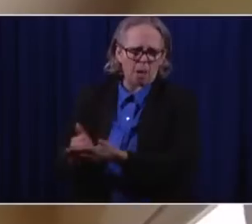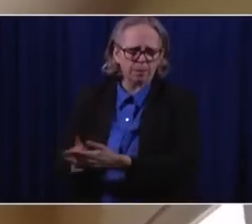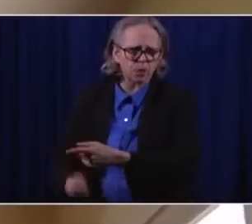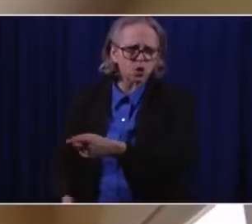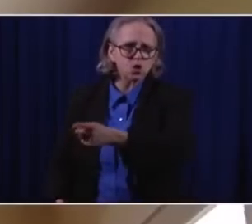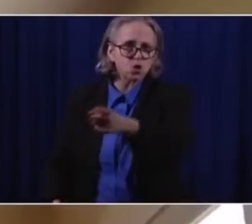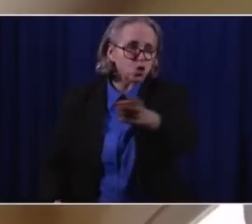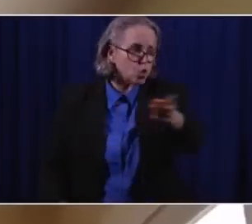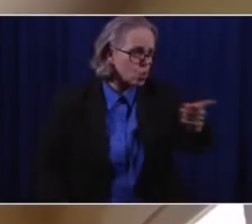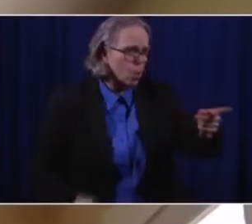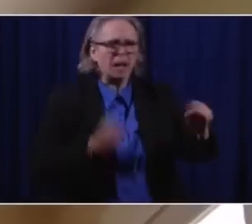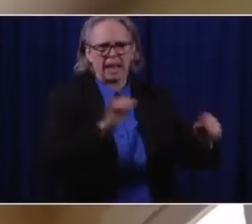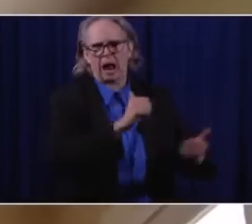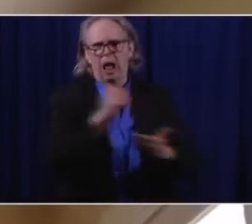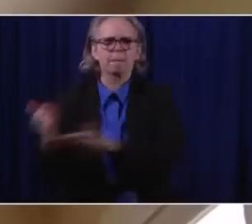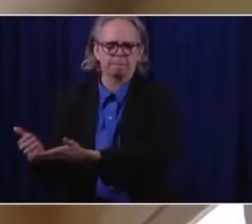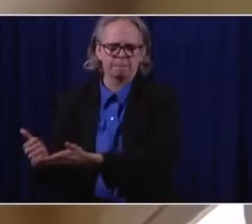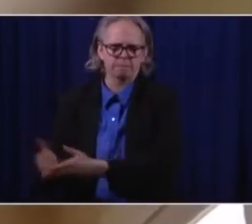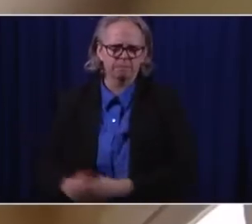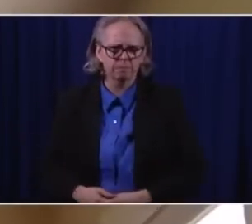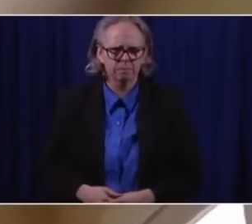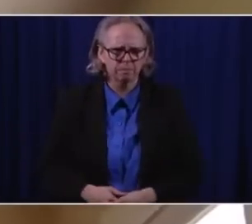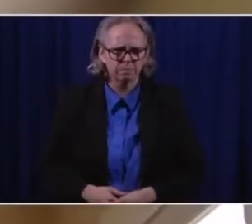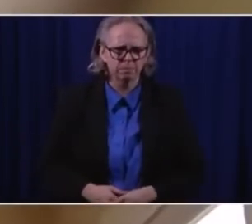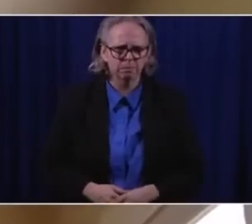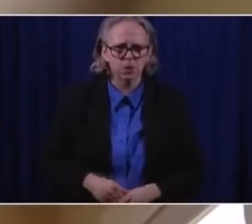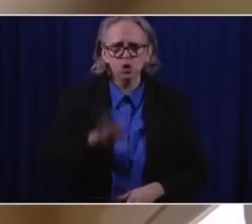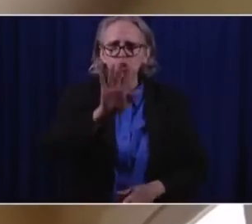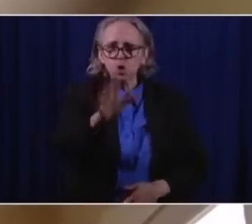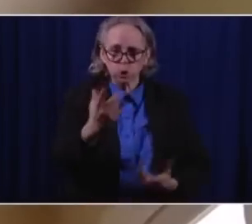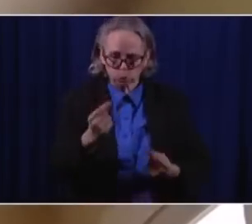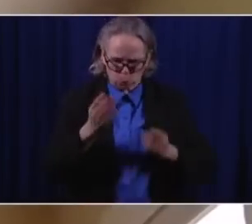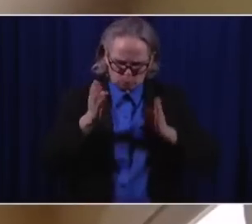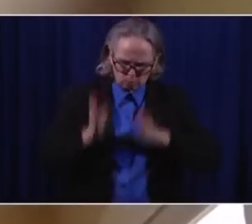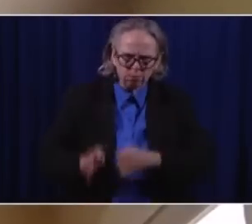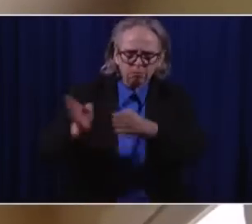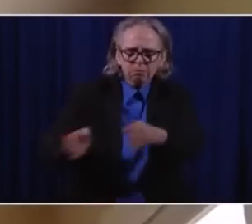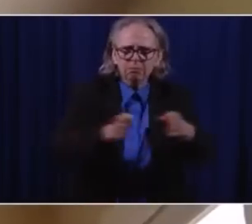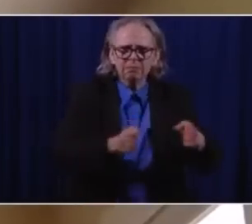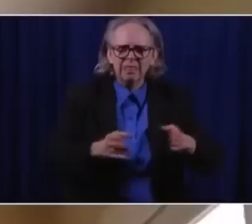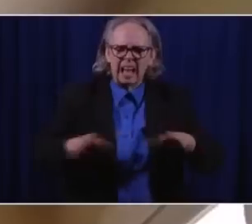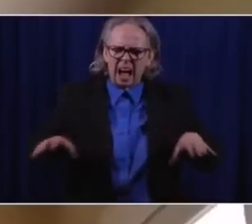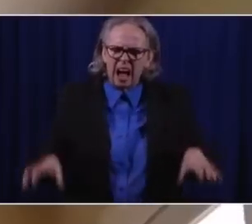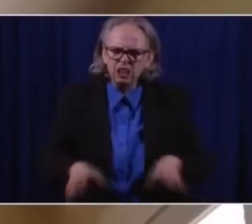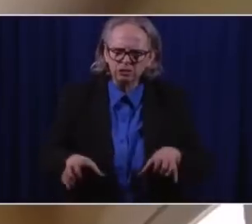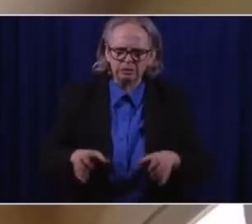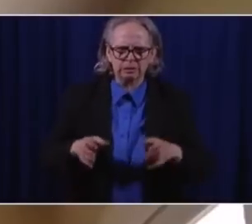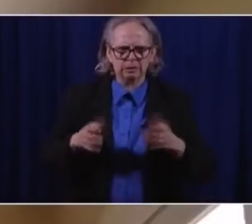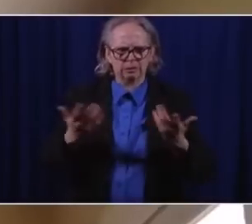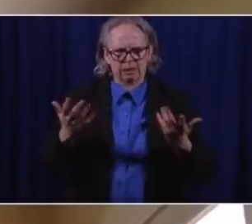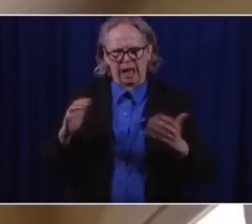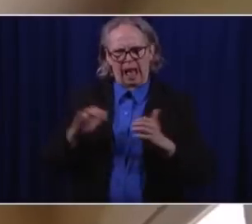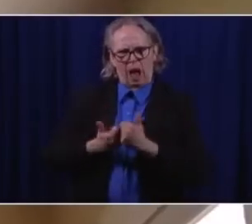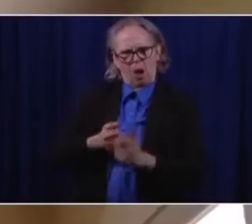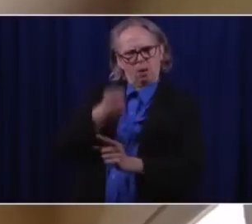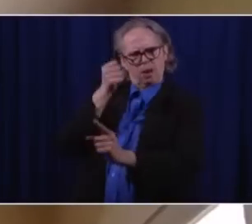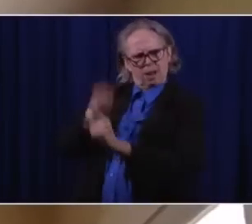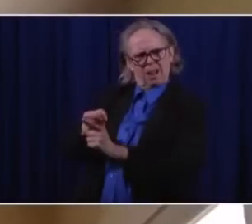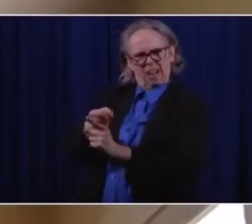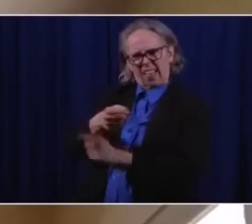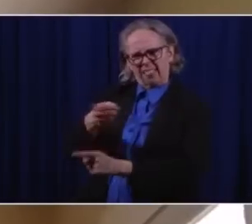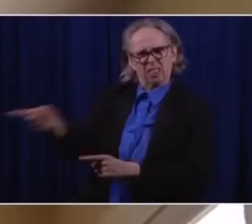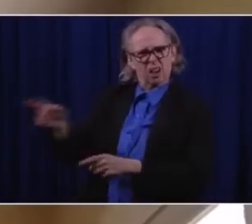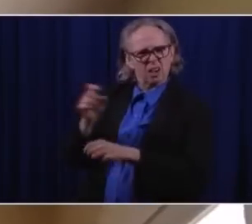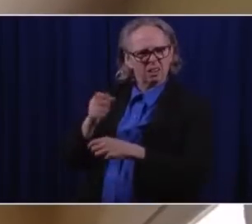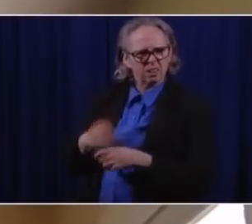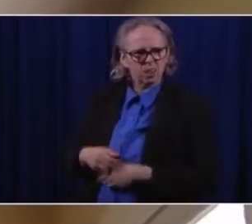The actions of the people of Ohio will be the determining factor in what I think the future is going to look like. We have to band